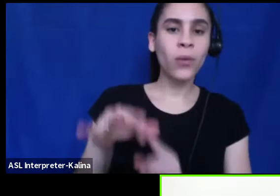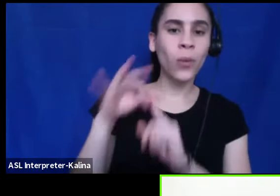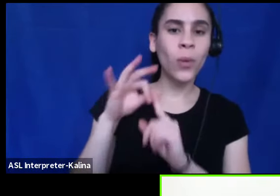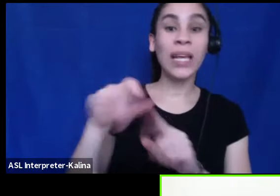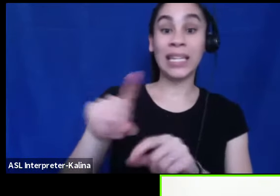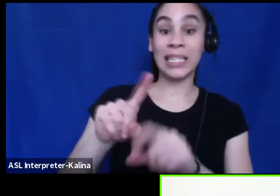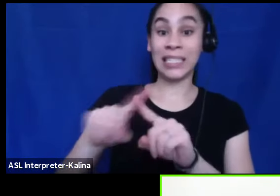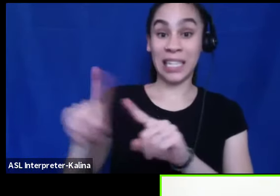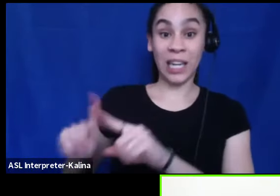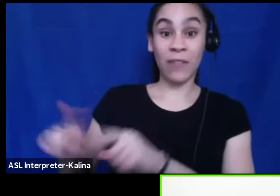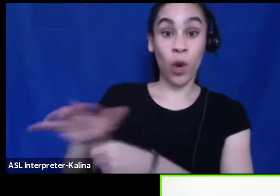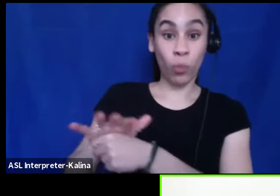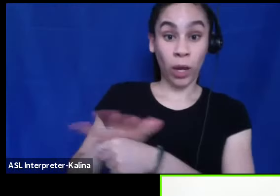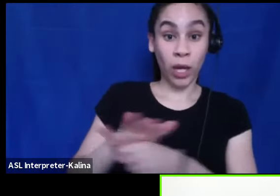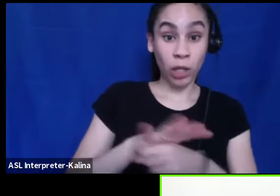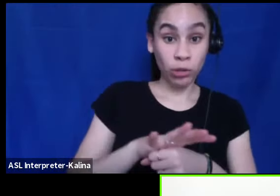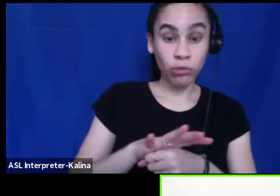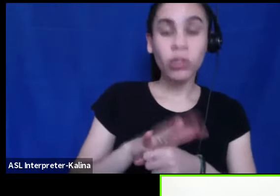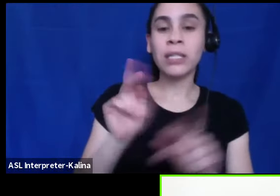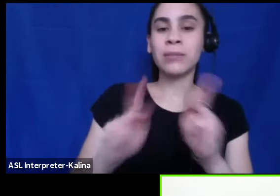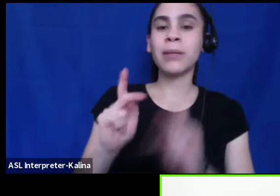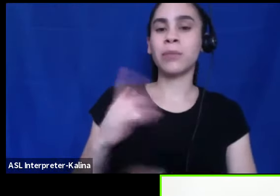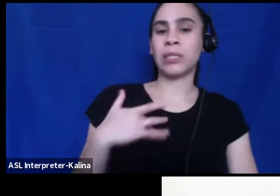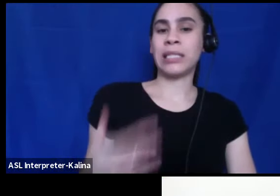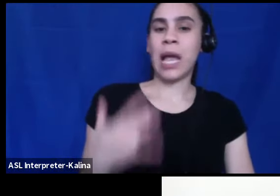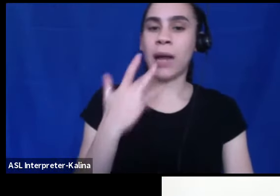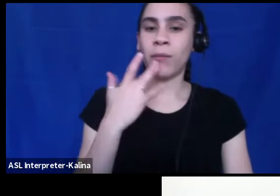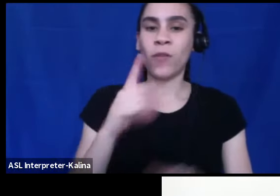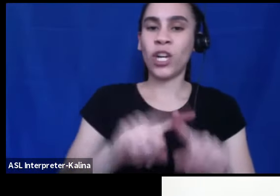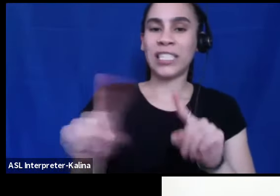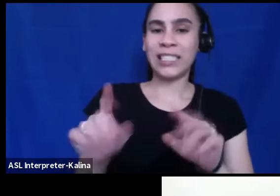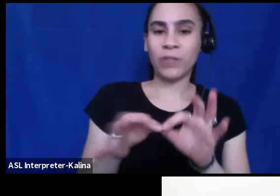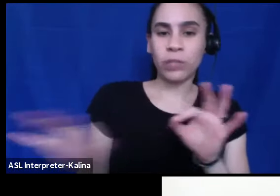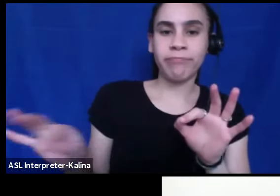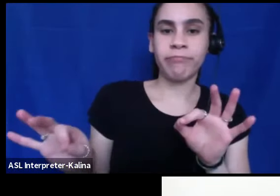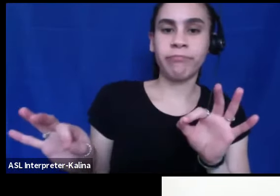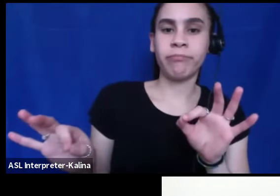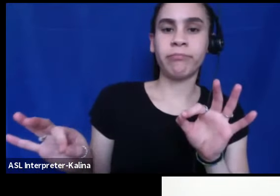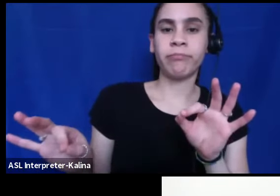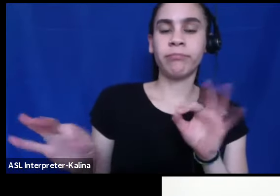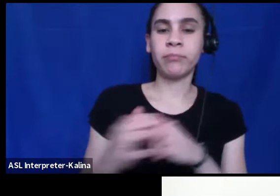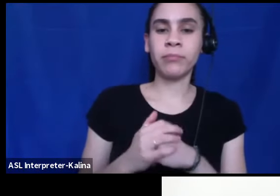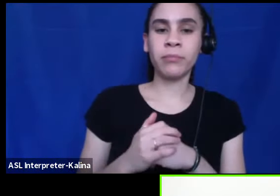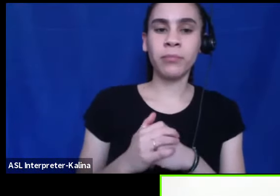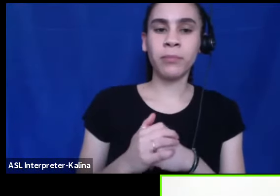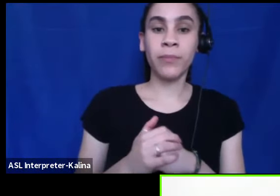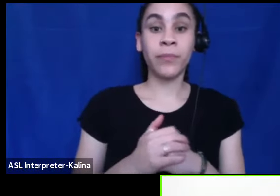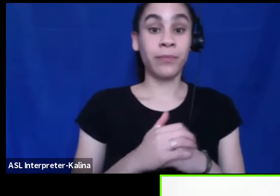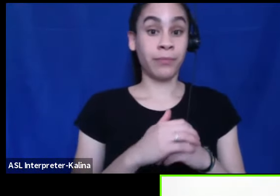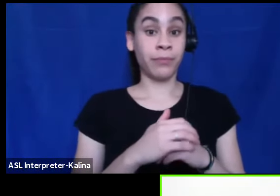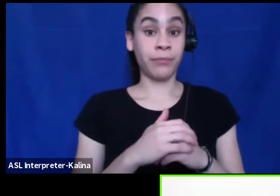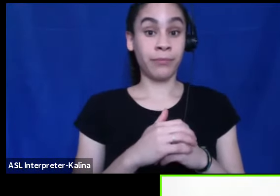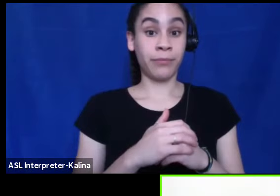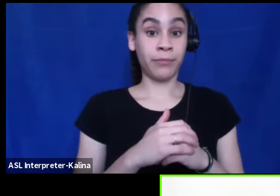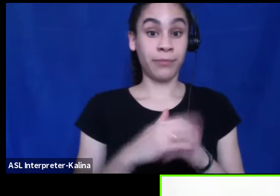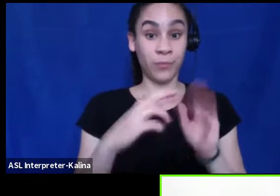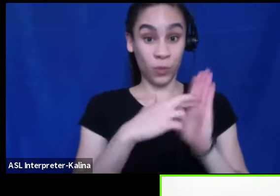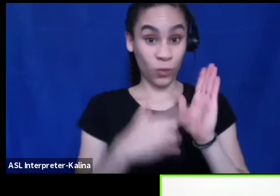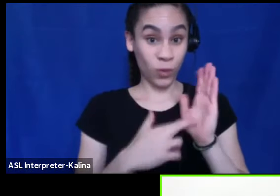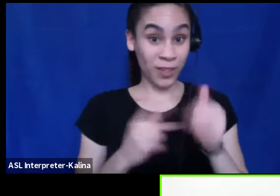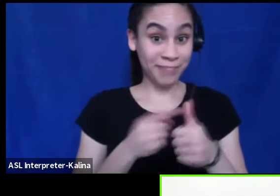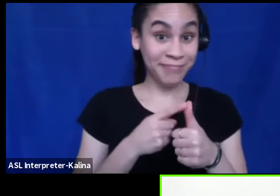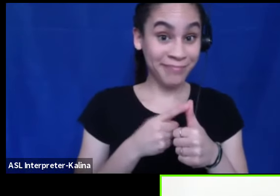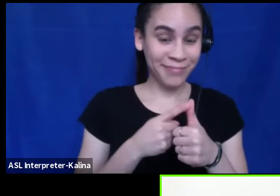regions. People tend to prefer a different language too. So Right, absolutely. yeah. Rule number one is don't assume.